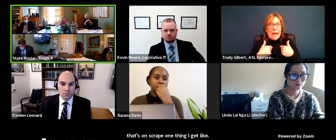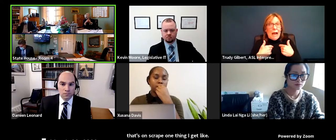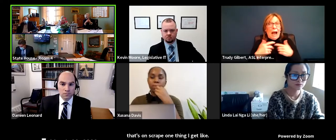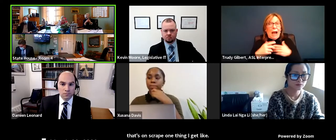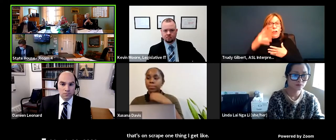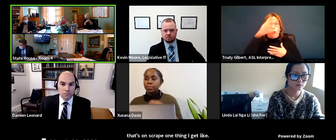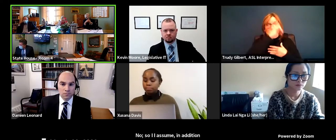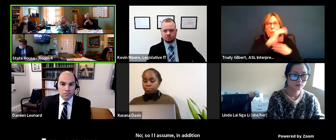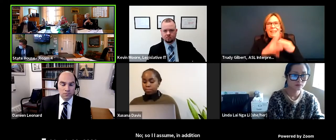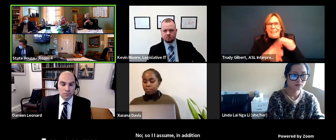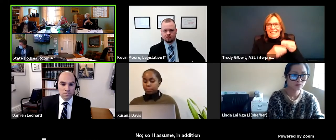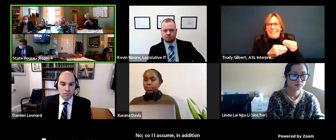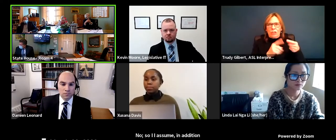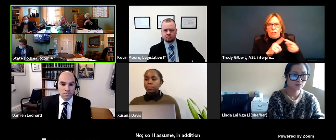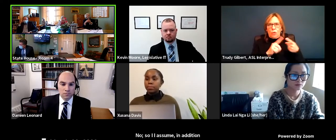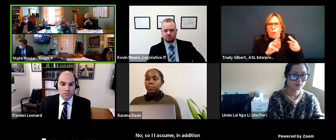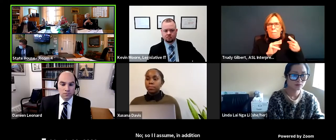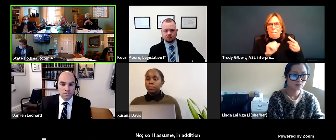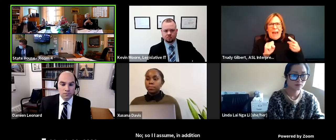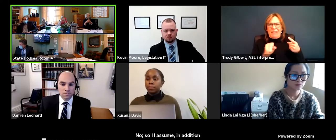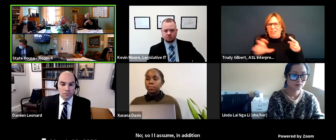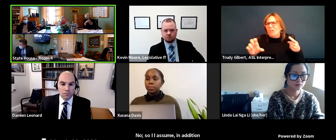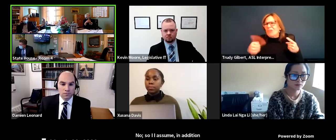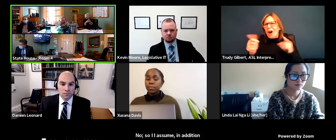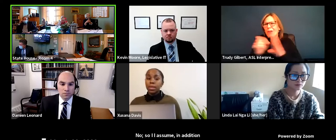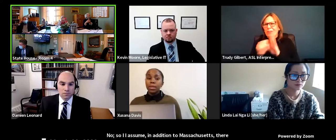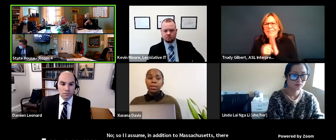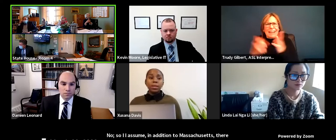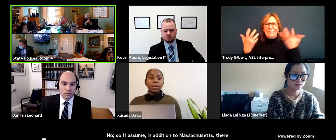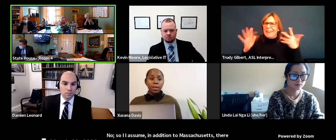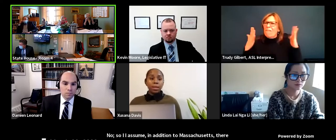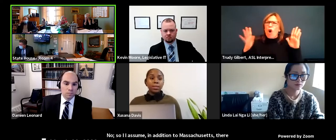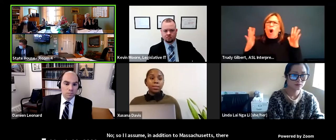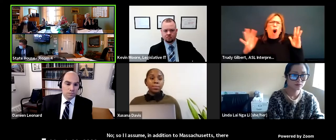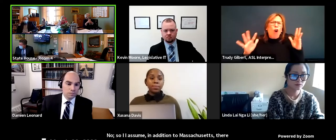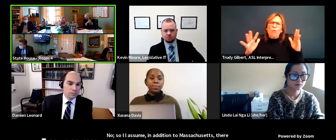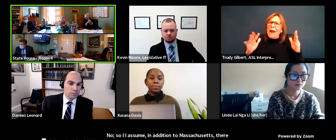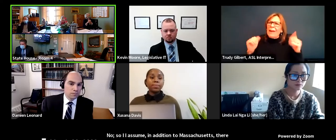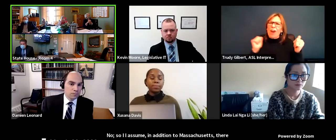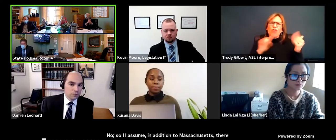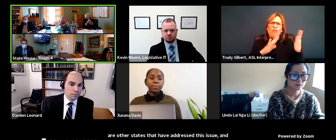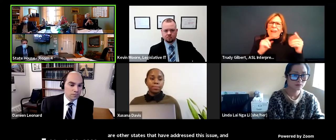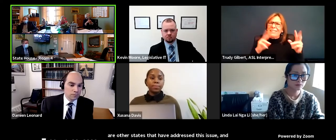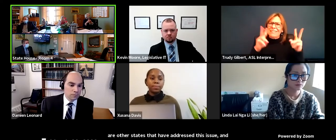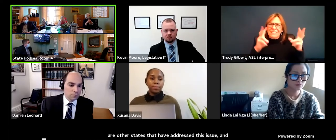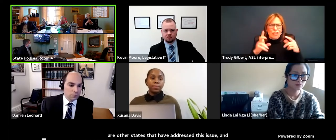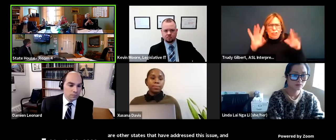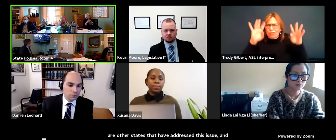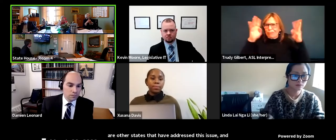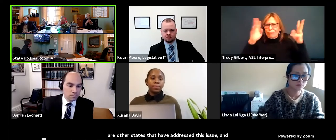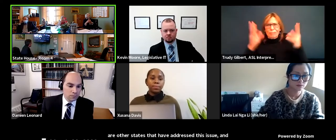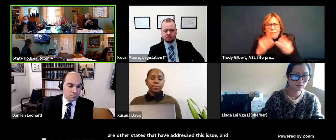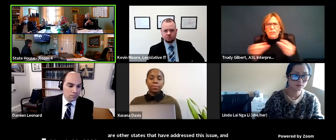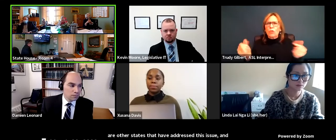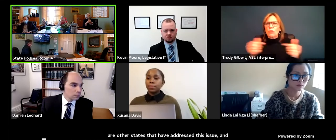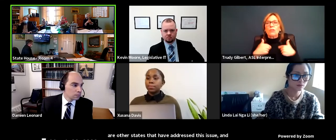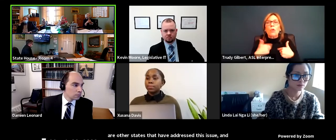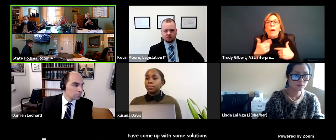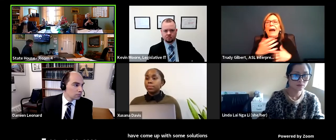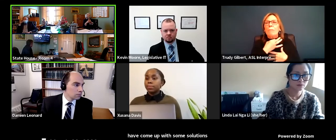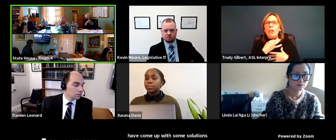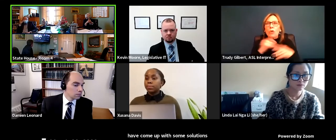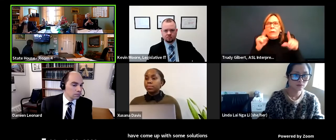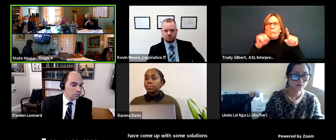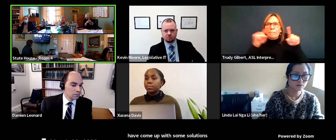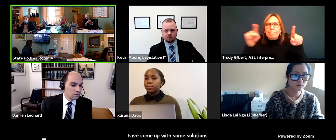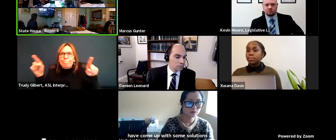addition to Massachusetts, there are other states that have addressed this issue and have, have come up with some solutions. Just be curious to see. mean,